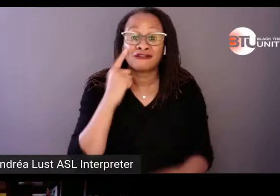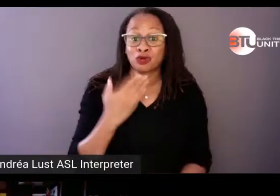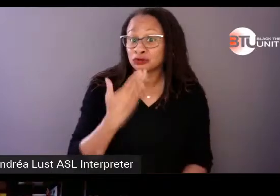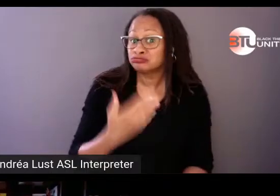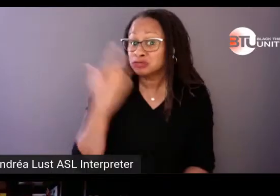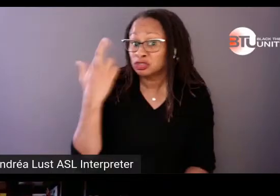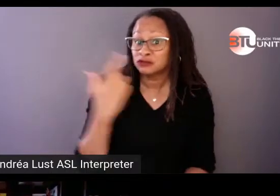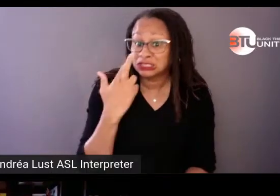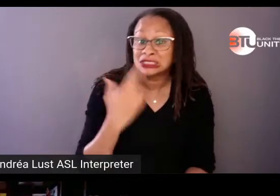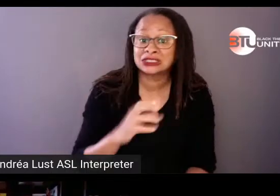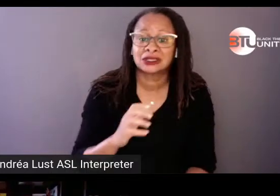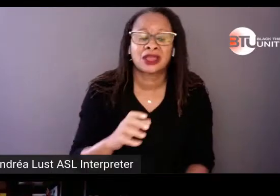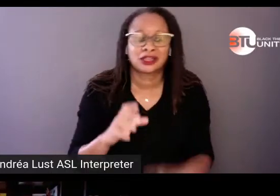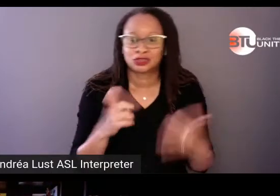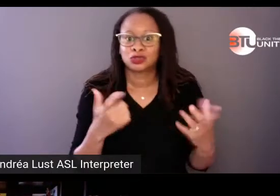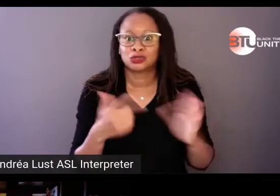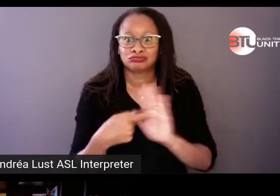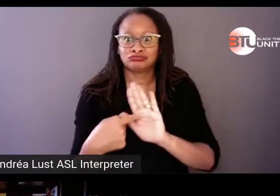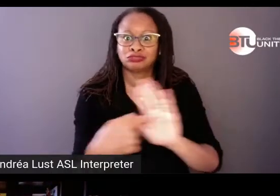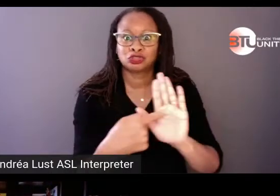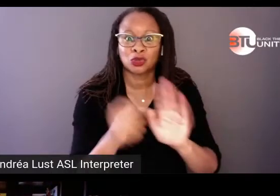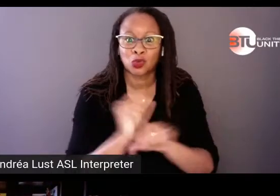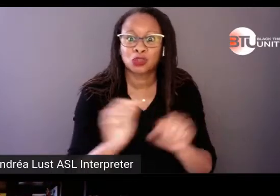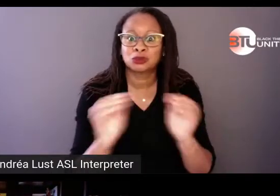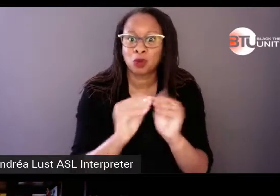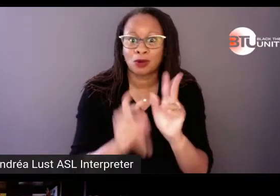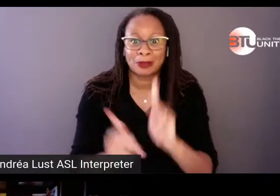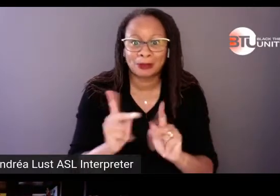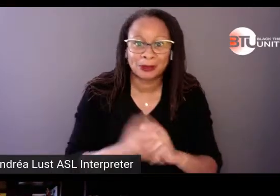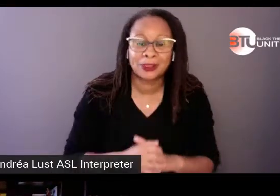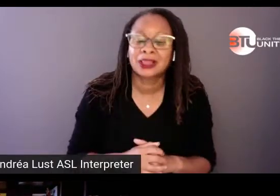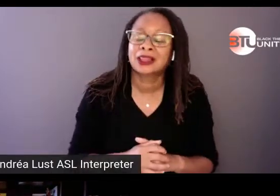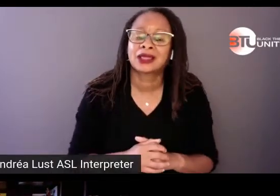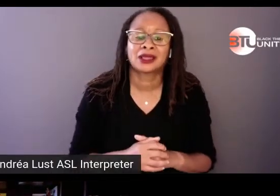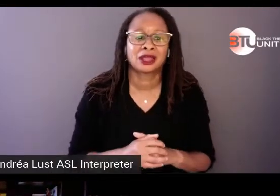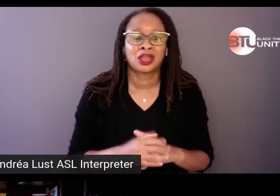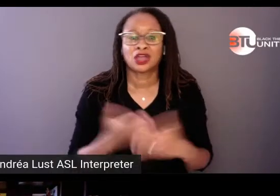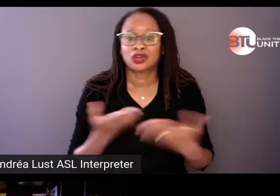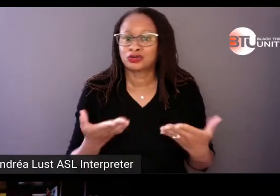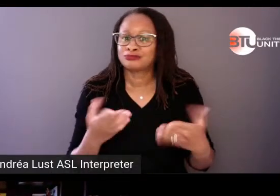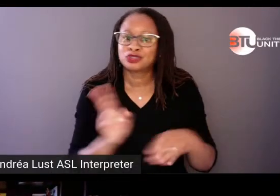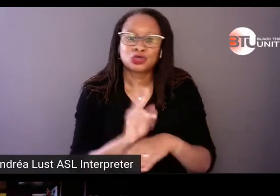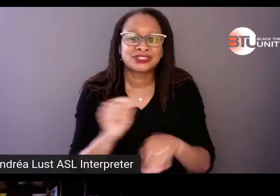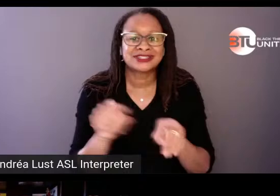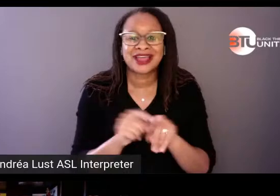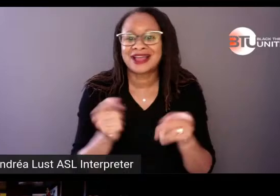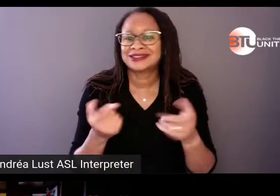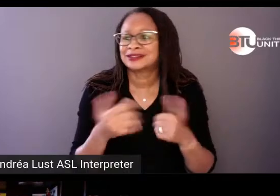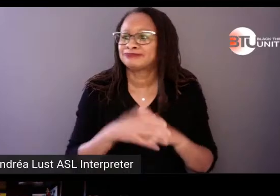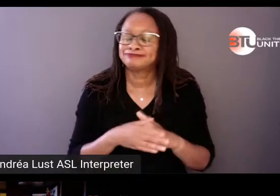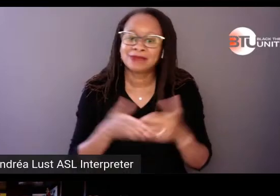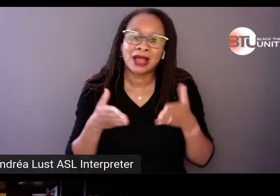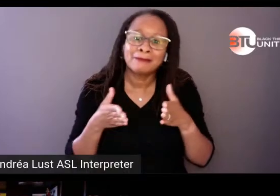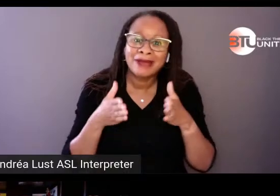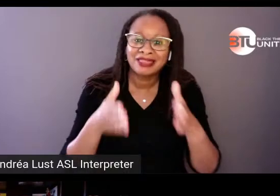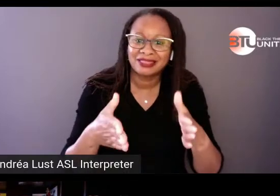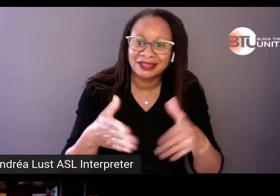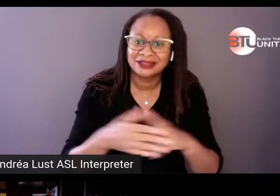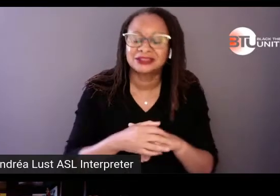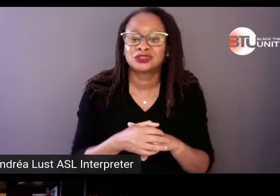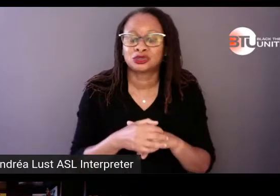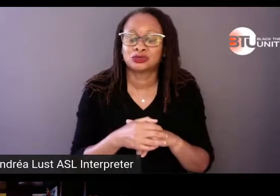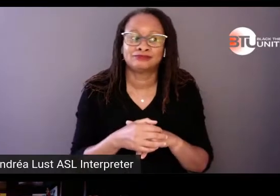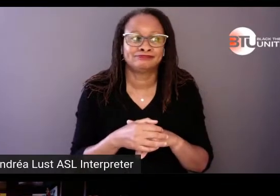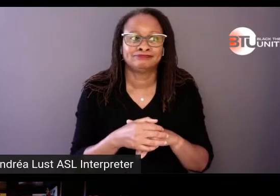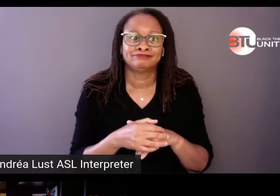reasons, to bring their work to more people. You use it as a vehicle, and there